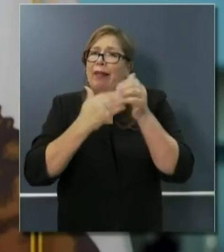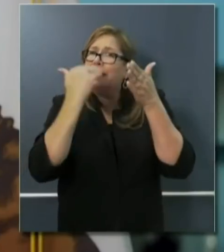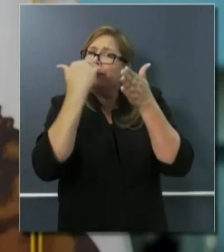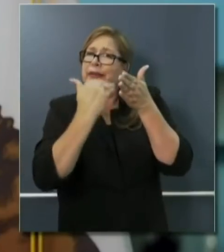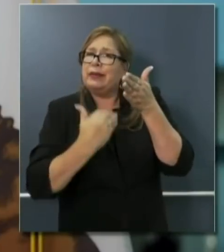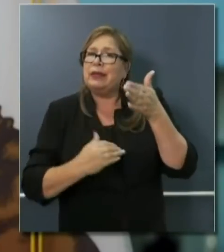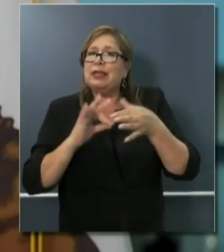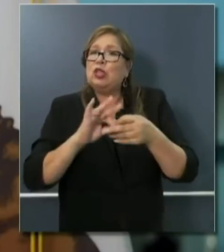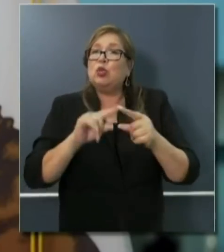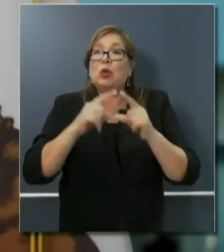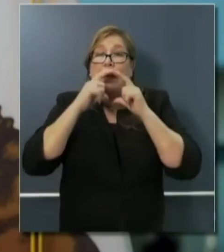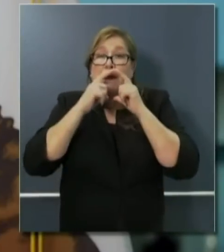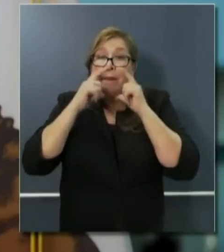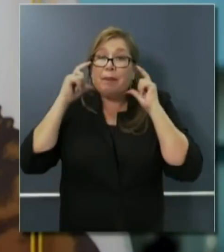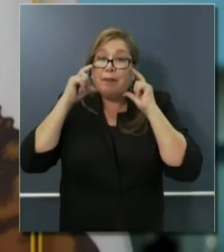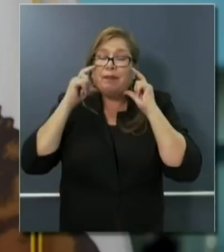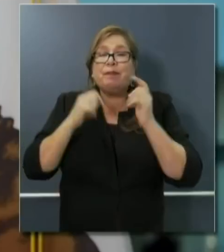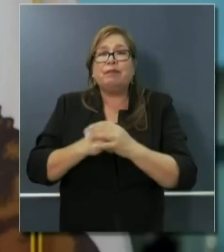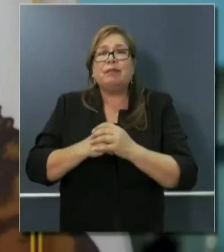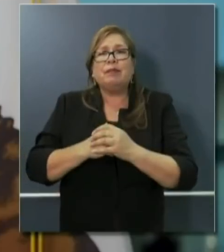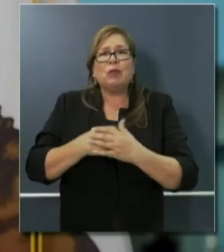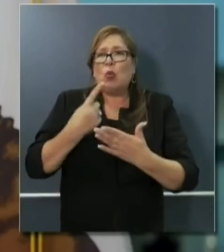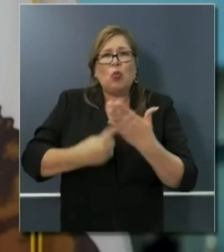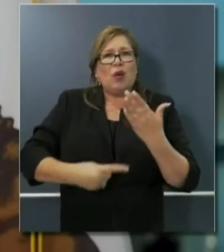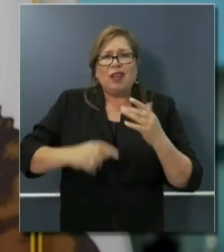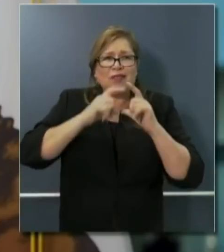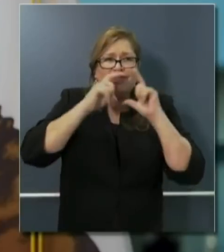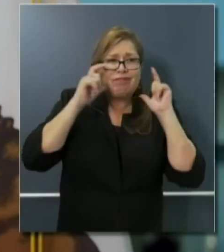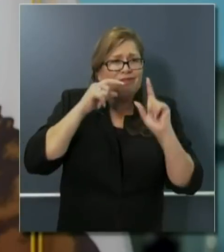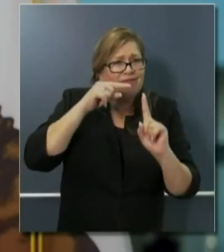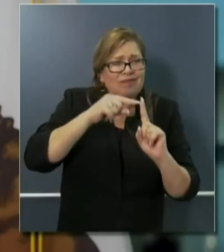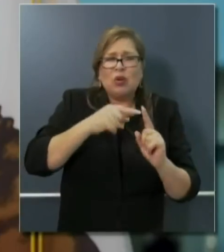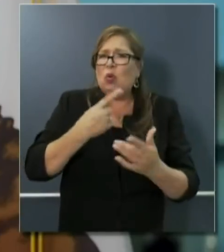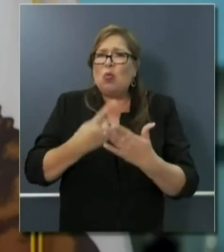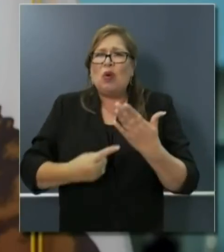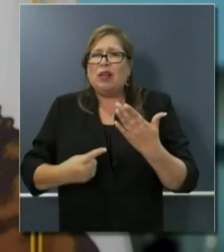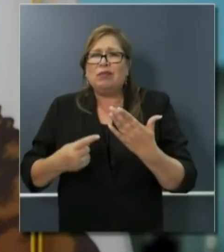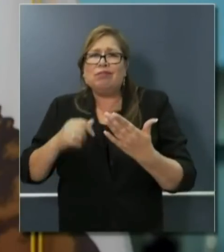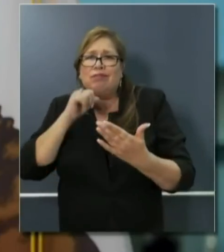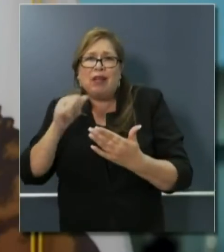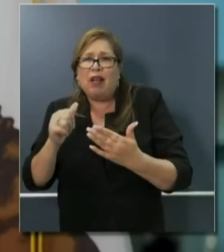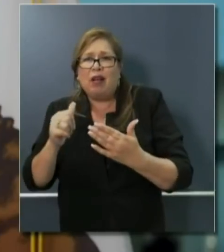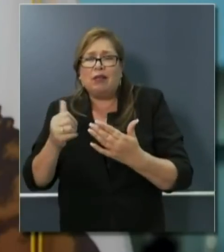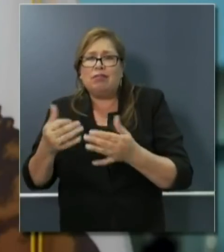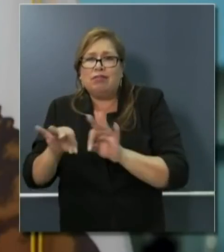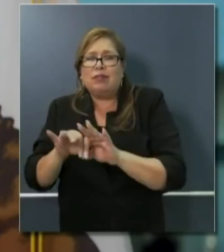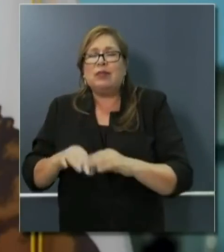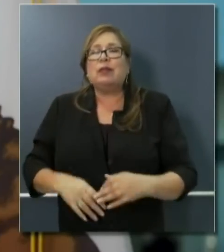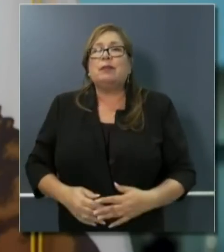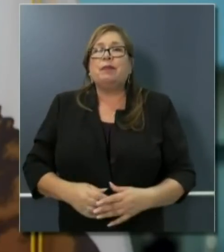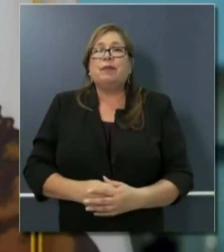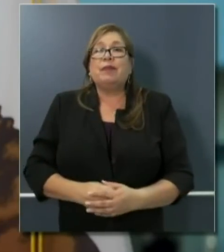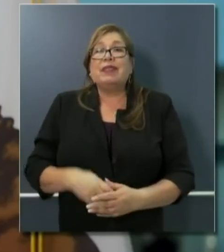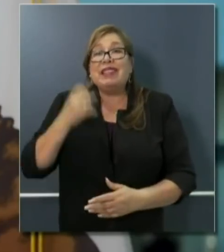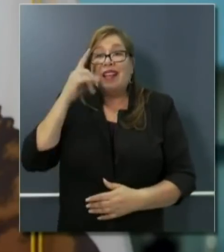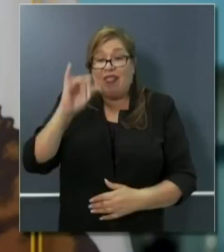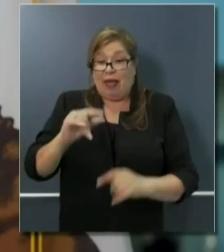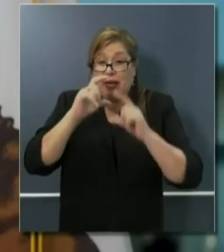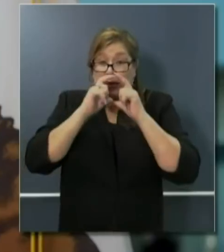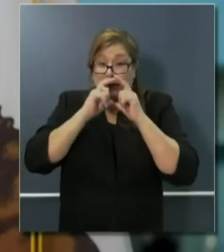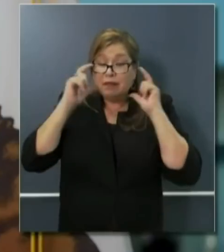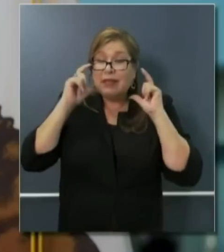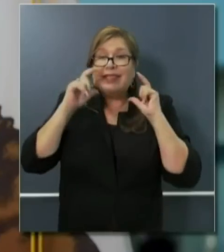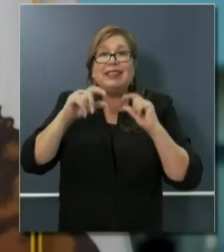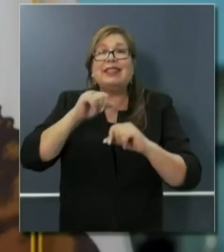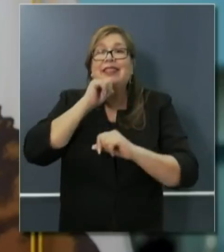lot of discussion around face coverings, what they are, what they're not. Let me just begin by making this point. They are not a